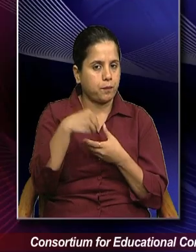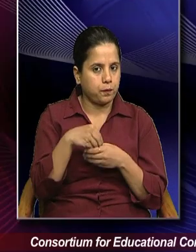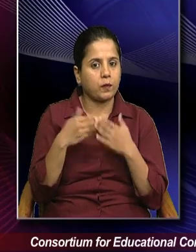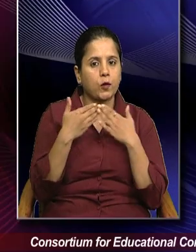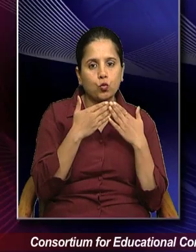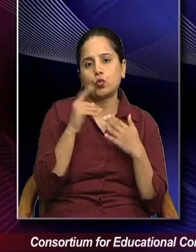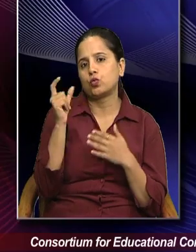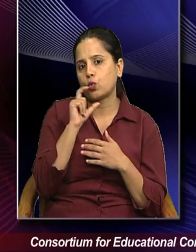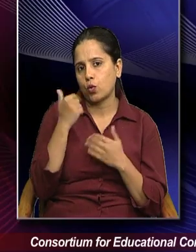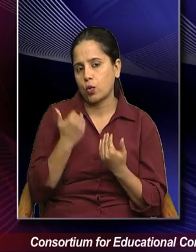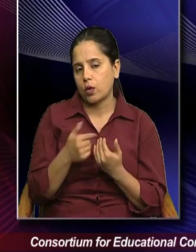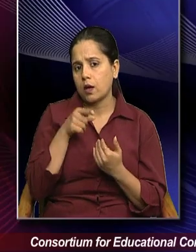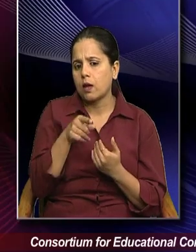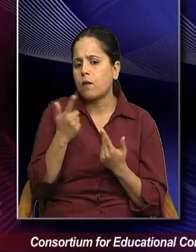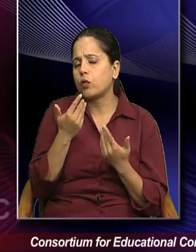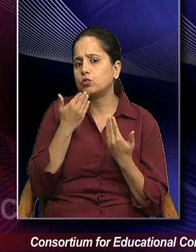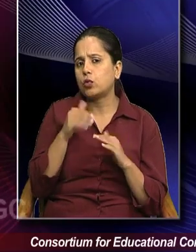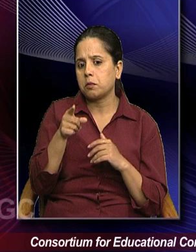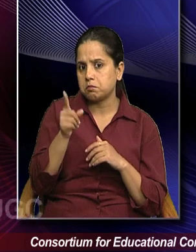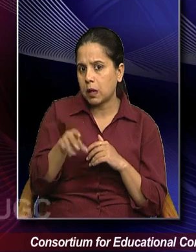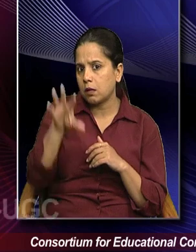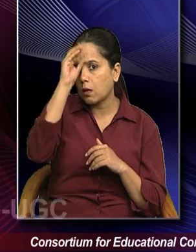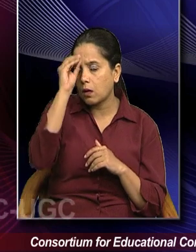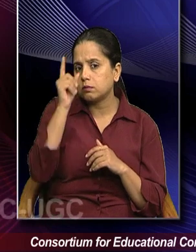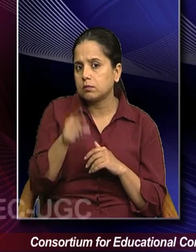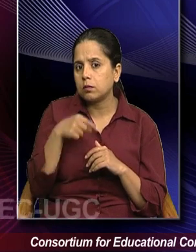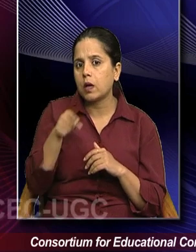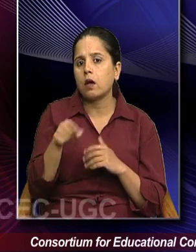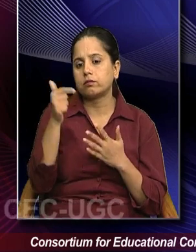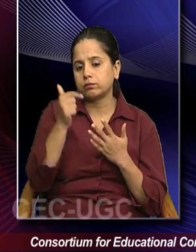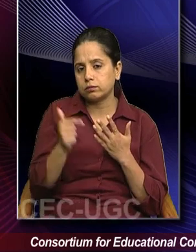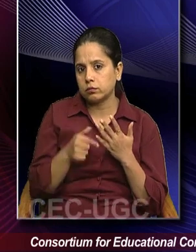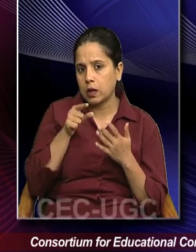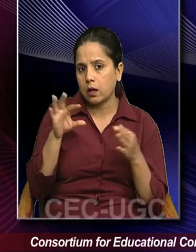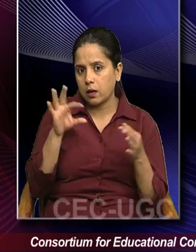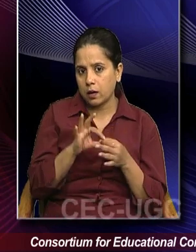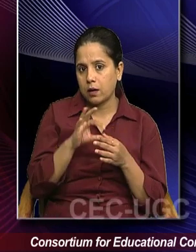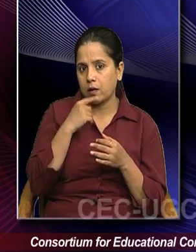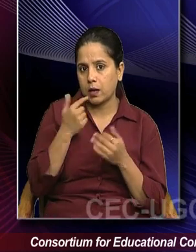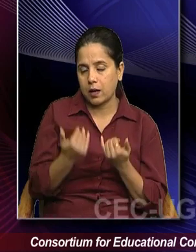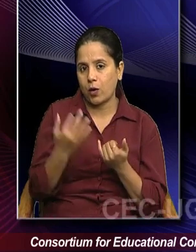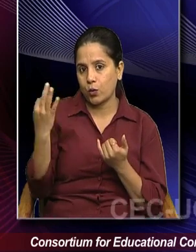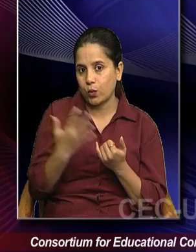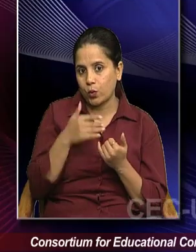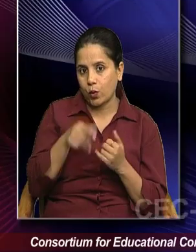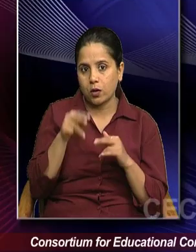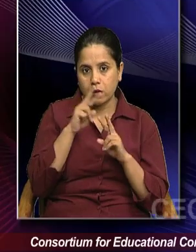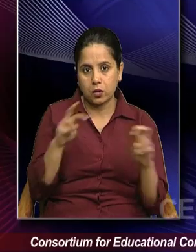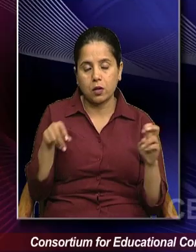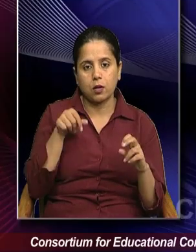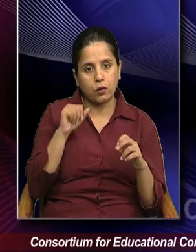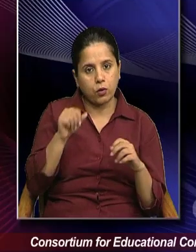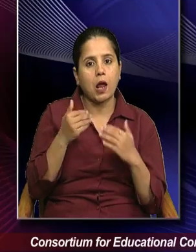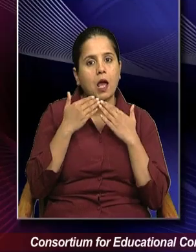or colleges, the what students should be learning features, the links, the latest research to educational